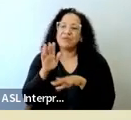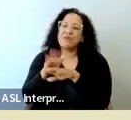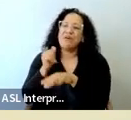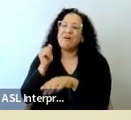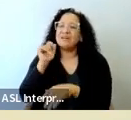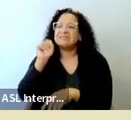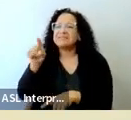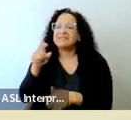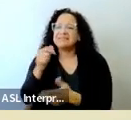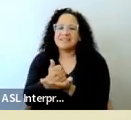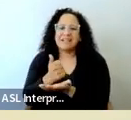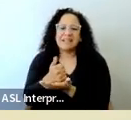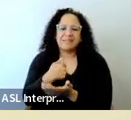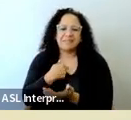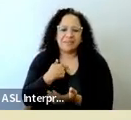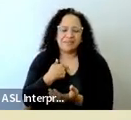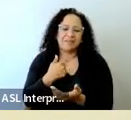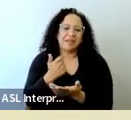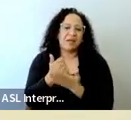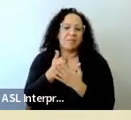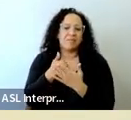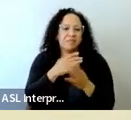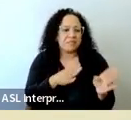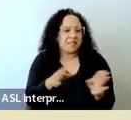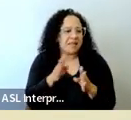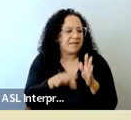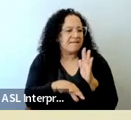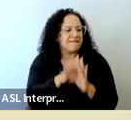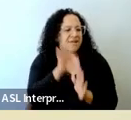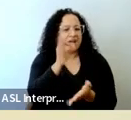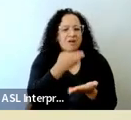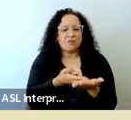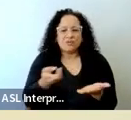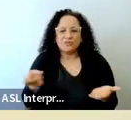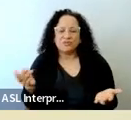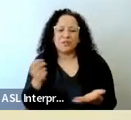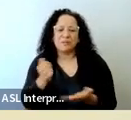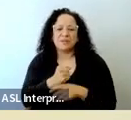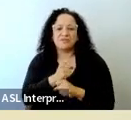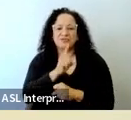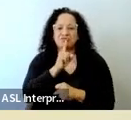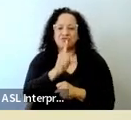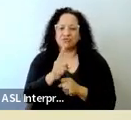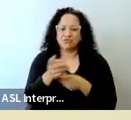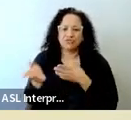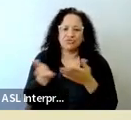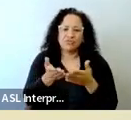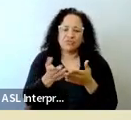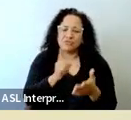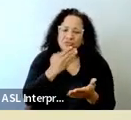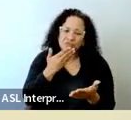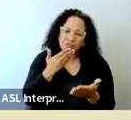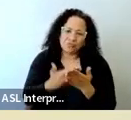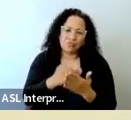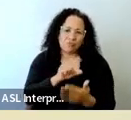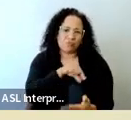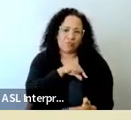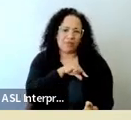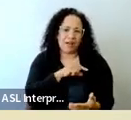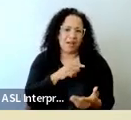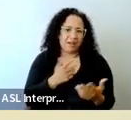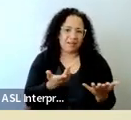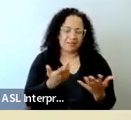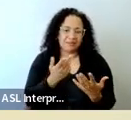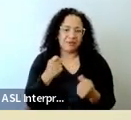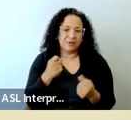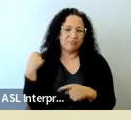someone to help you plan, to help find resources, and to help ensure that services are of quality. And you know,